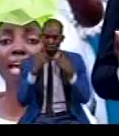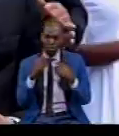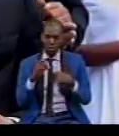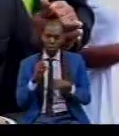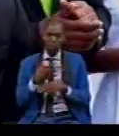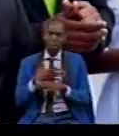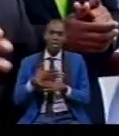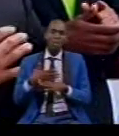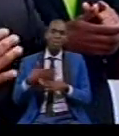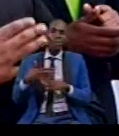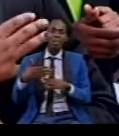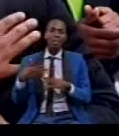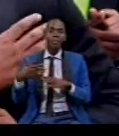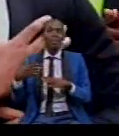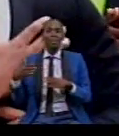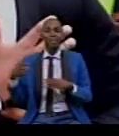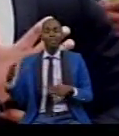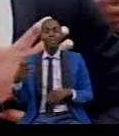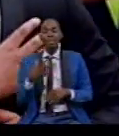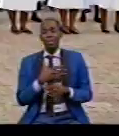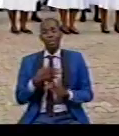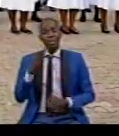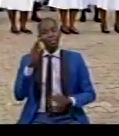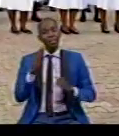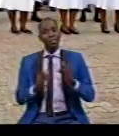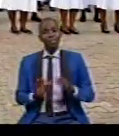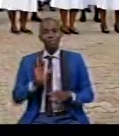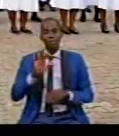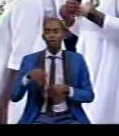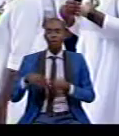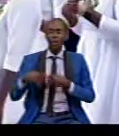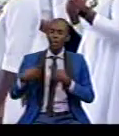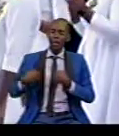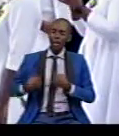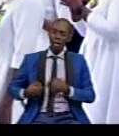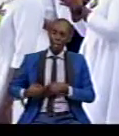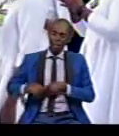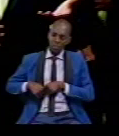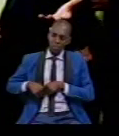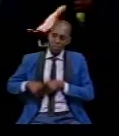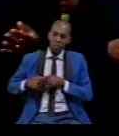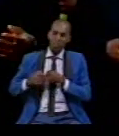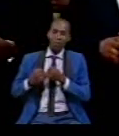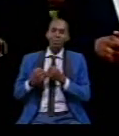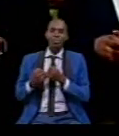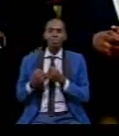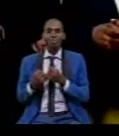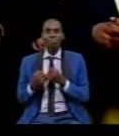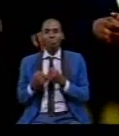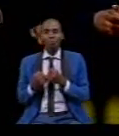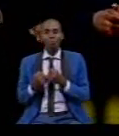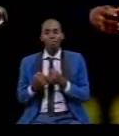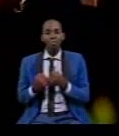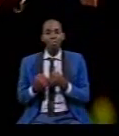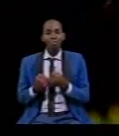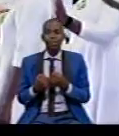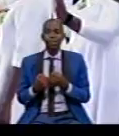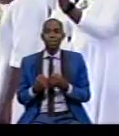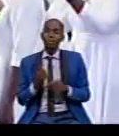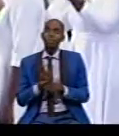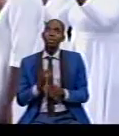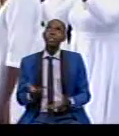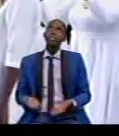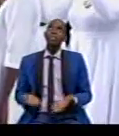as wife, as long as husband cannot see, you just go ahead. And I ask you, will you do